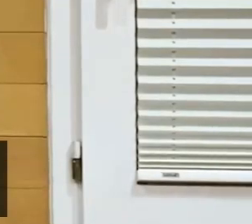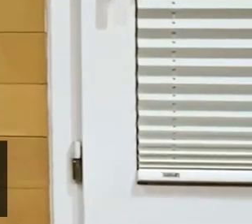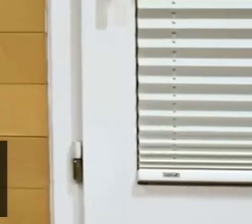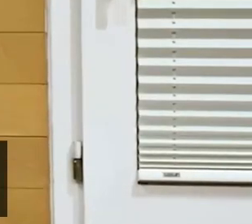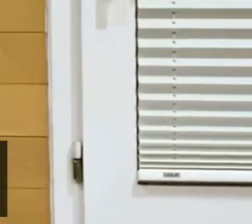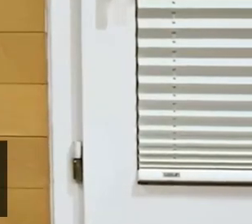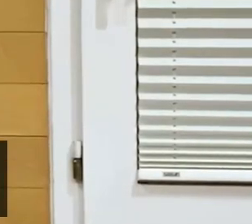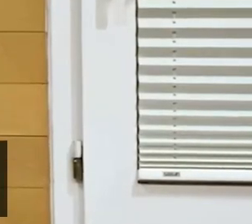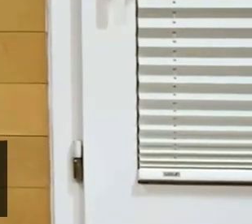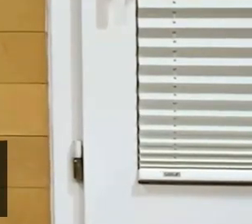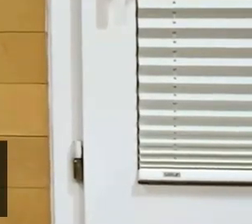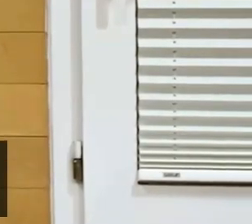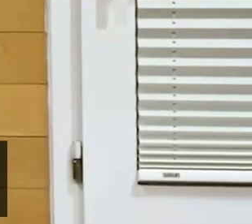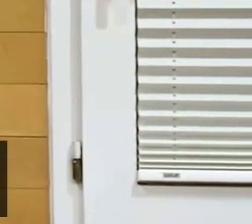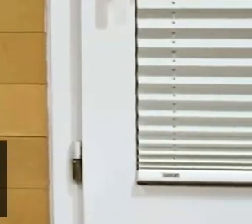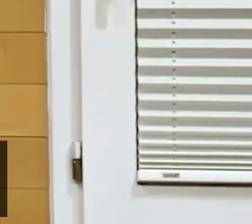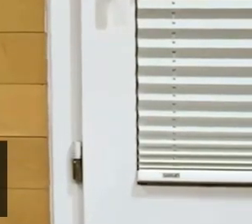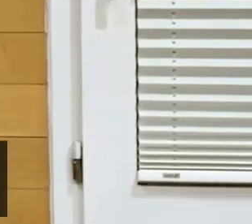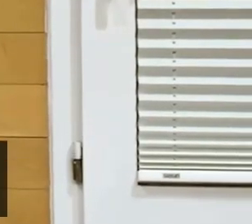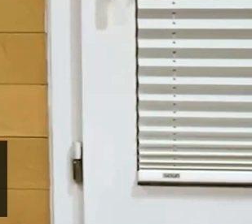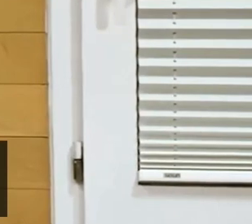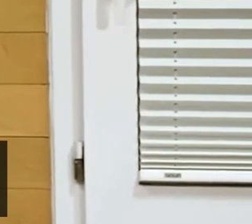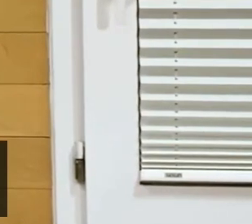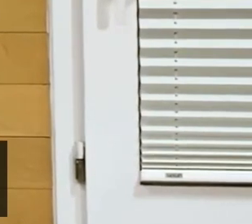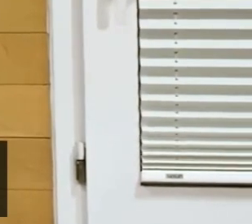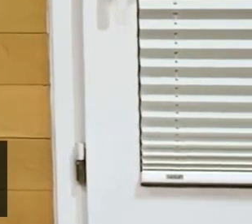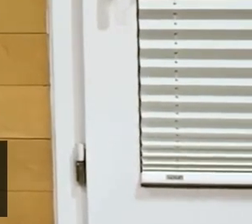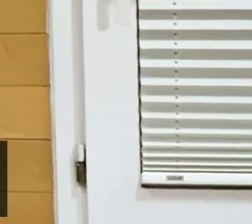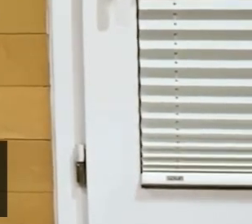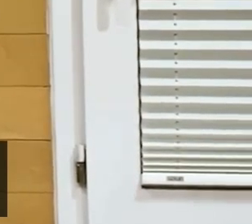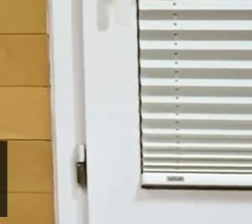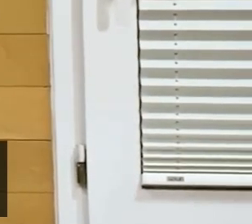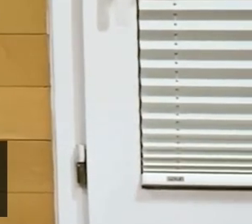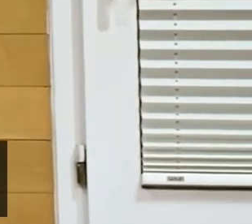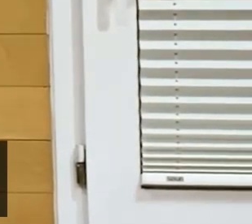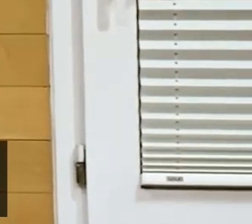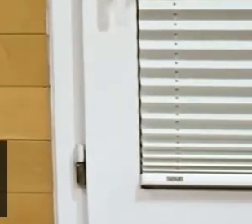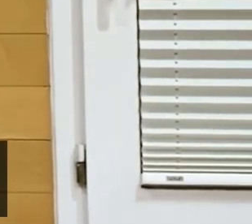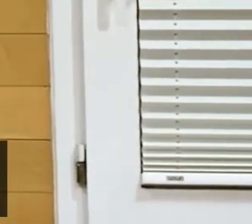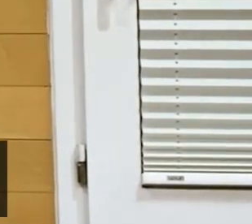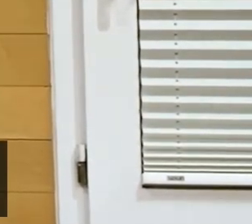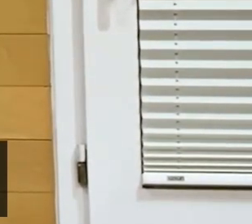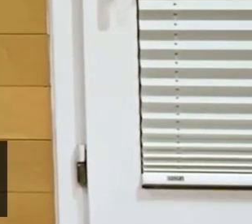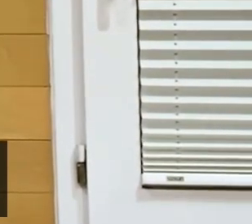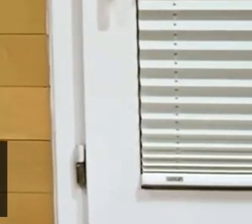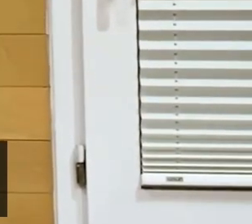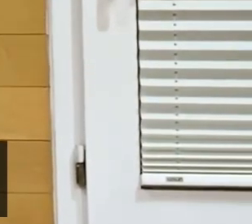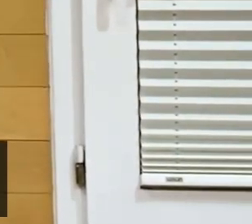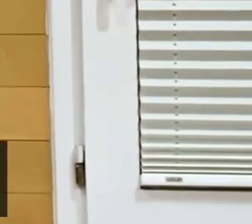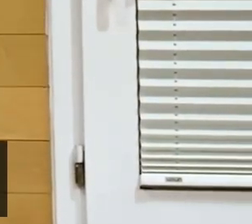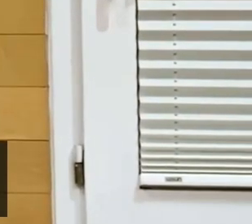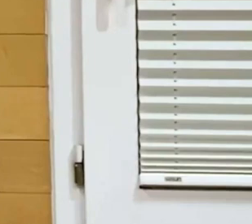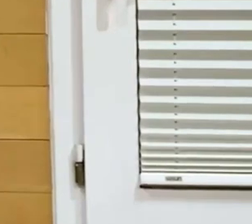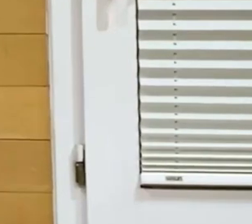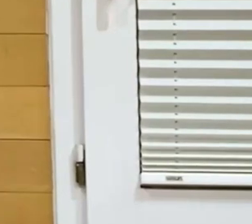Resilient al 2030. Un projecte que reforça una de les idees que des de la ciutat de Barcelona venim treballant des de